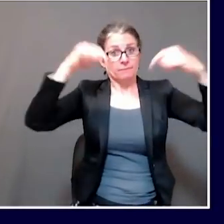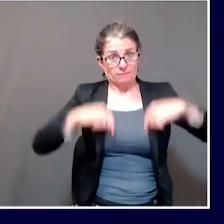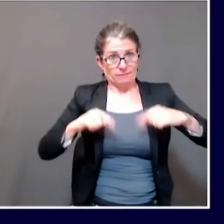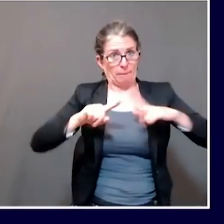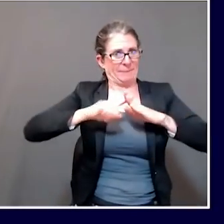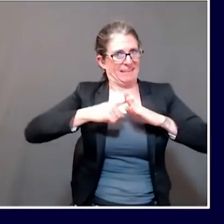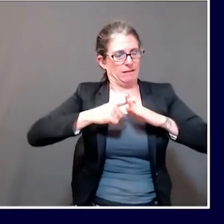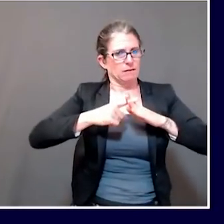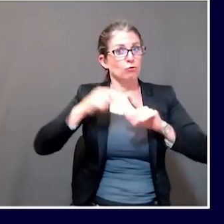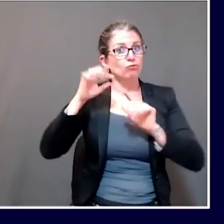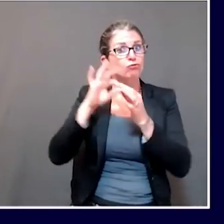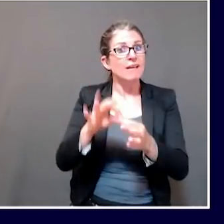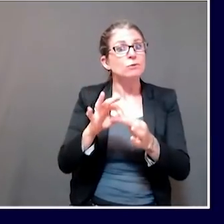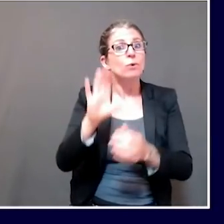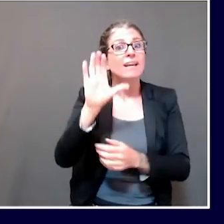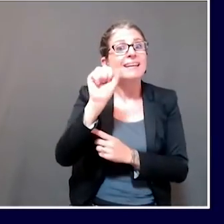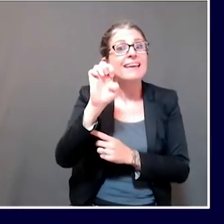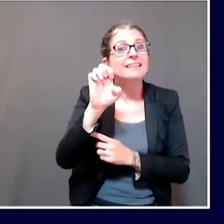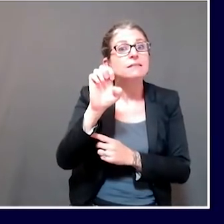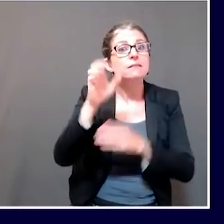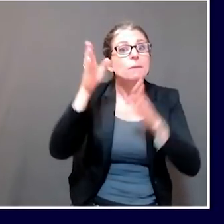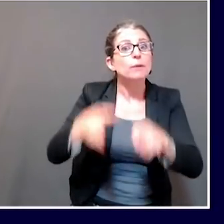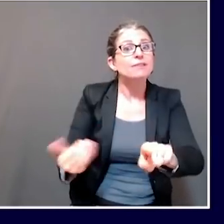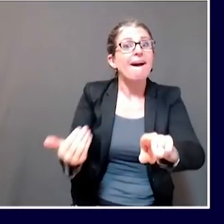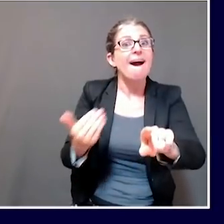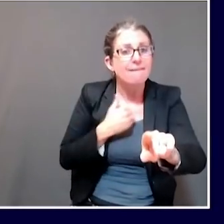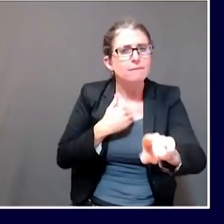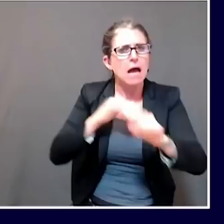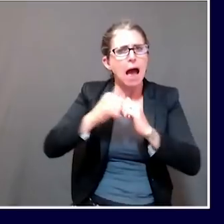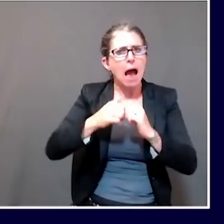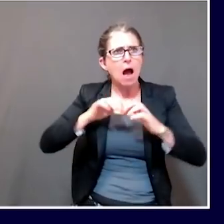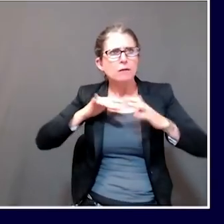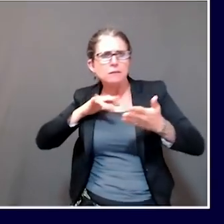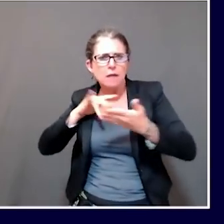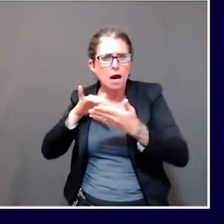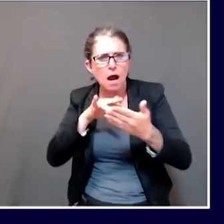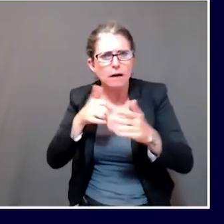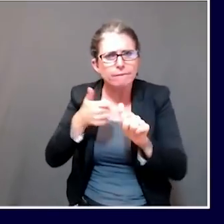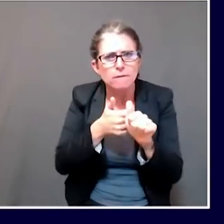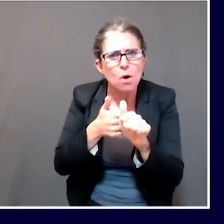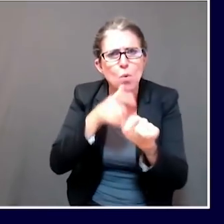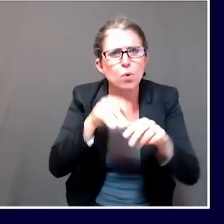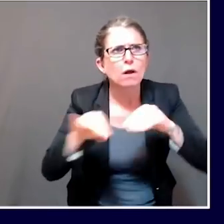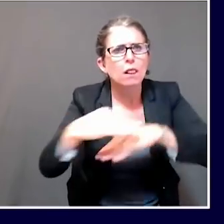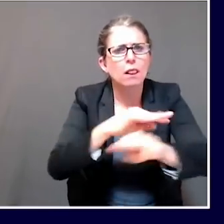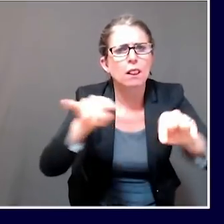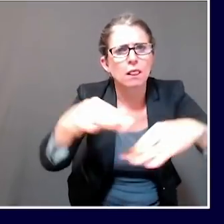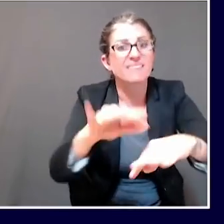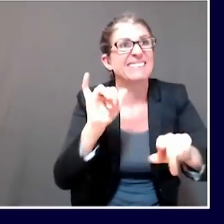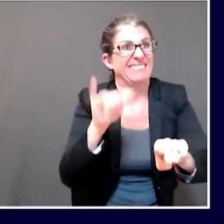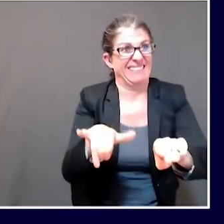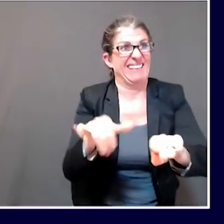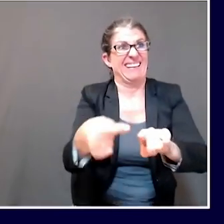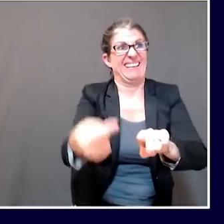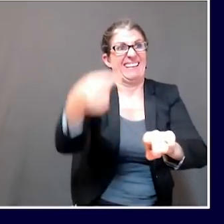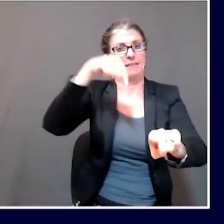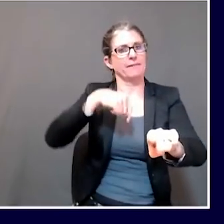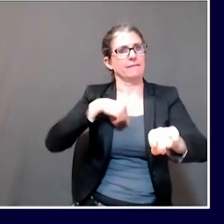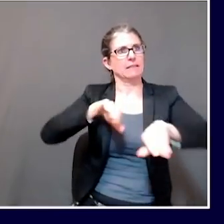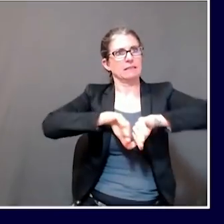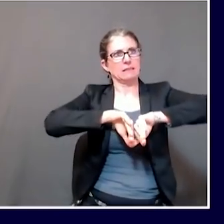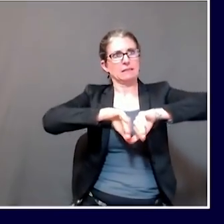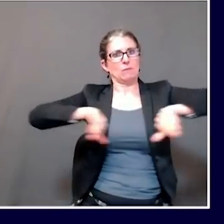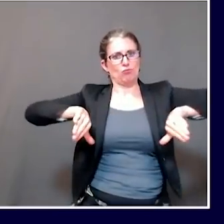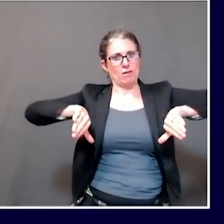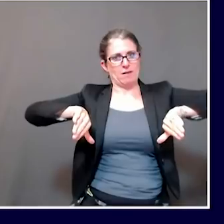process of investigating cases of COVID-19 entails two separate but very closely intertwined